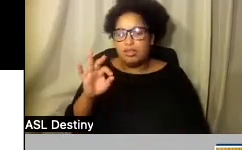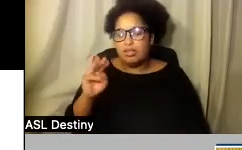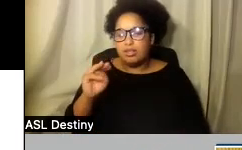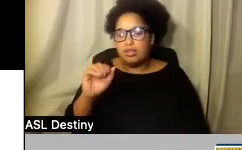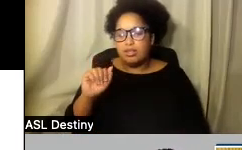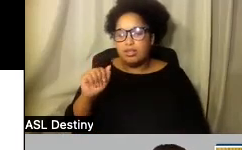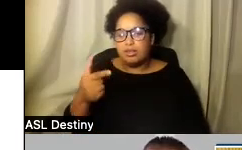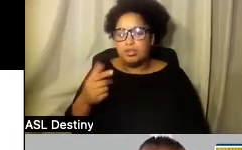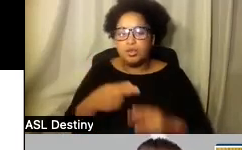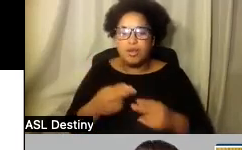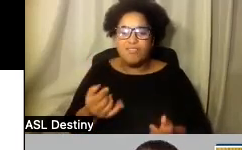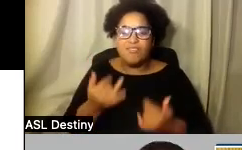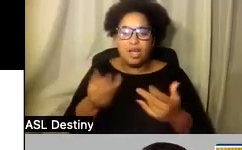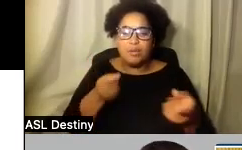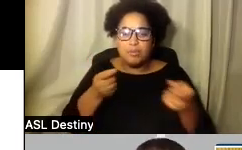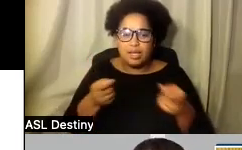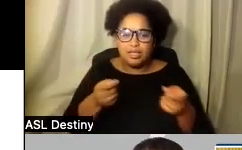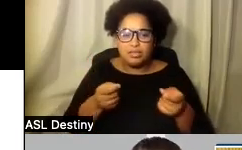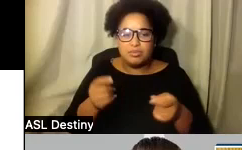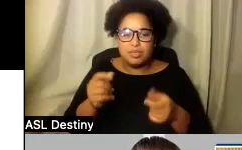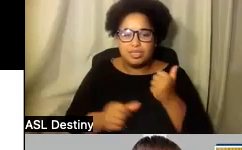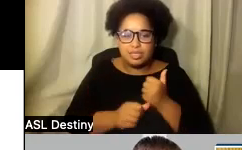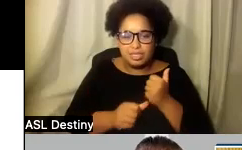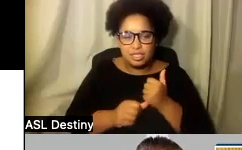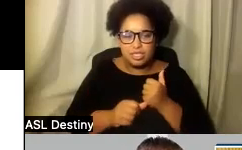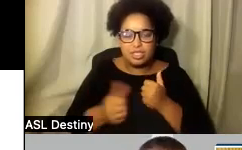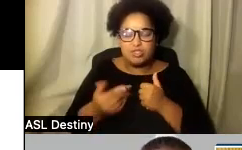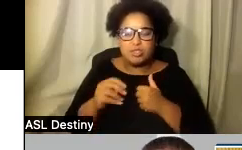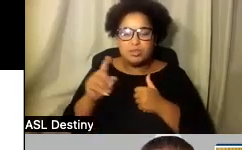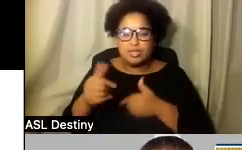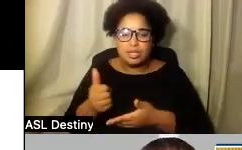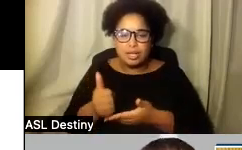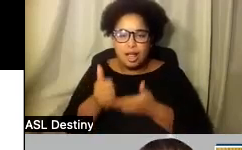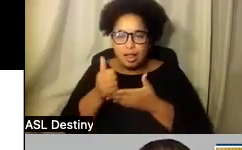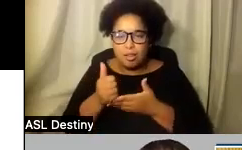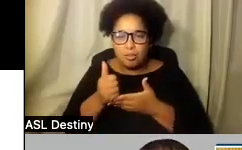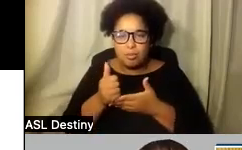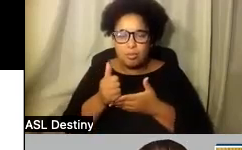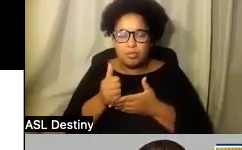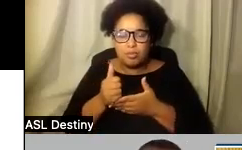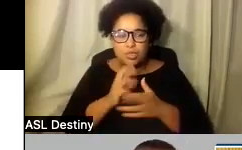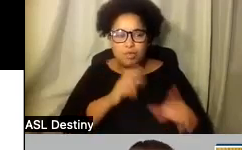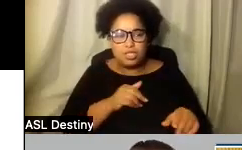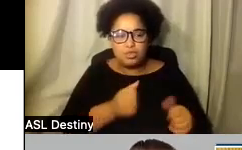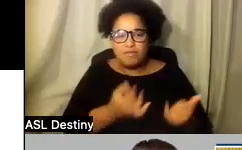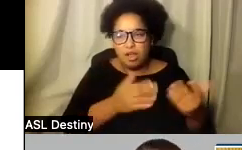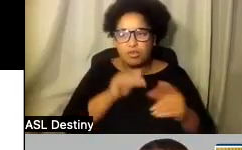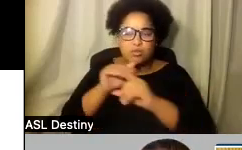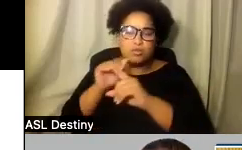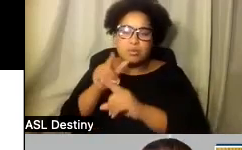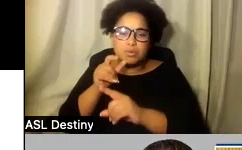Assistance Declarations, where we reach out to the Fed and say, we need help responding to these fires, we need resources. That has a